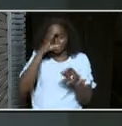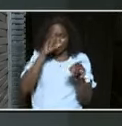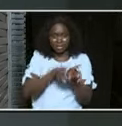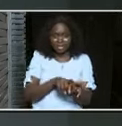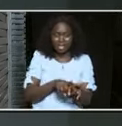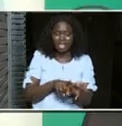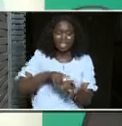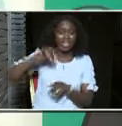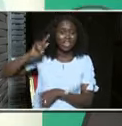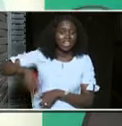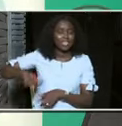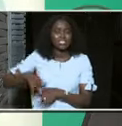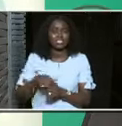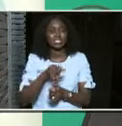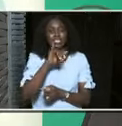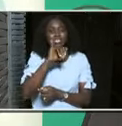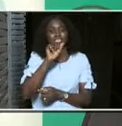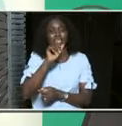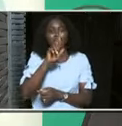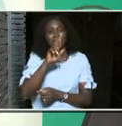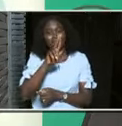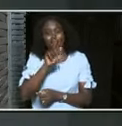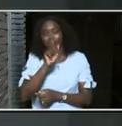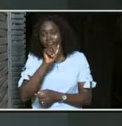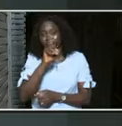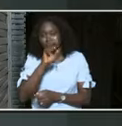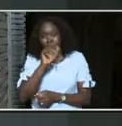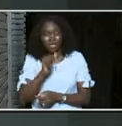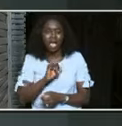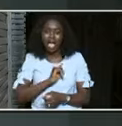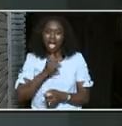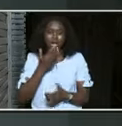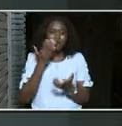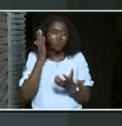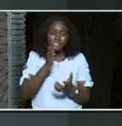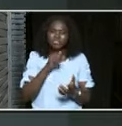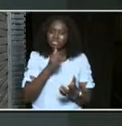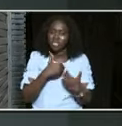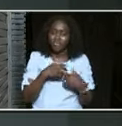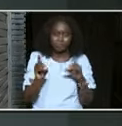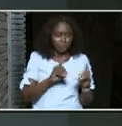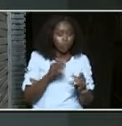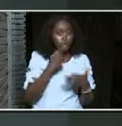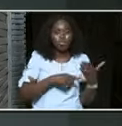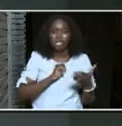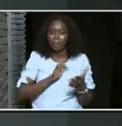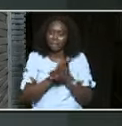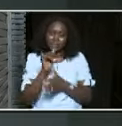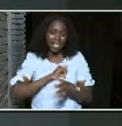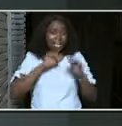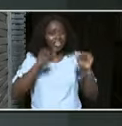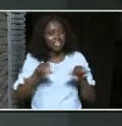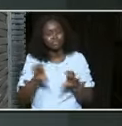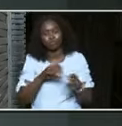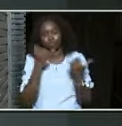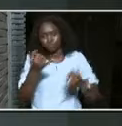Umar Eradua, I wouldn't have done what I believe I can do today. Because between that time and